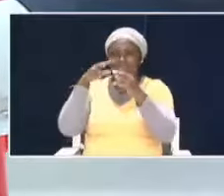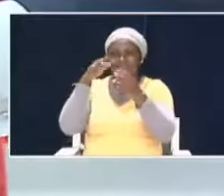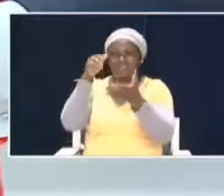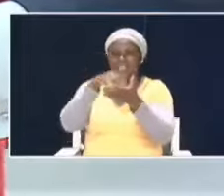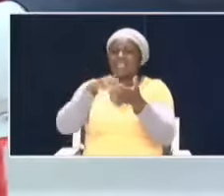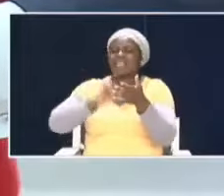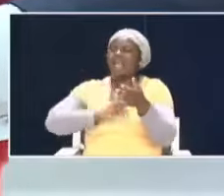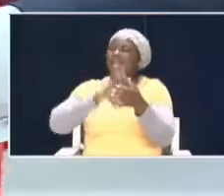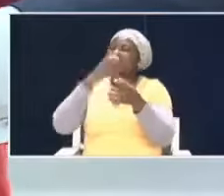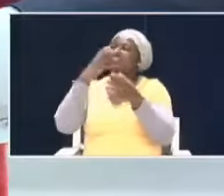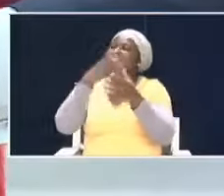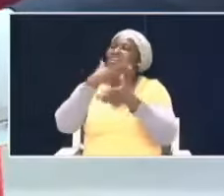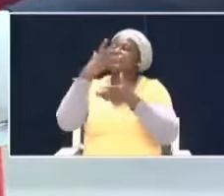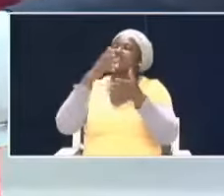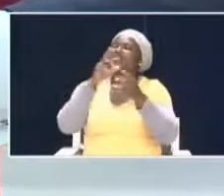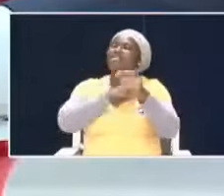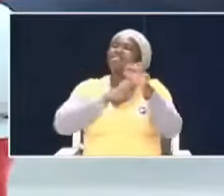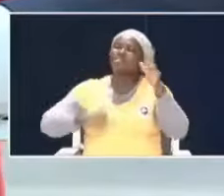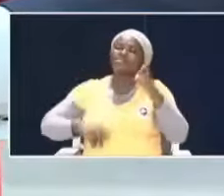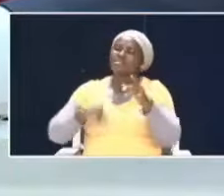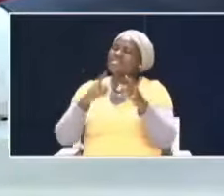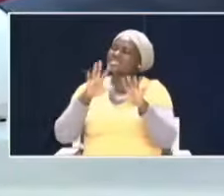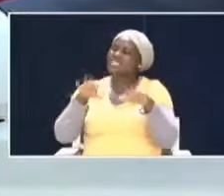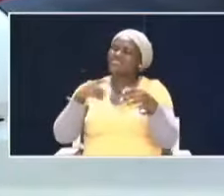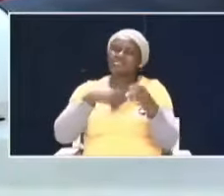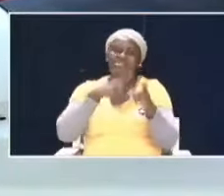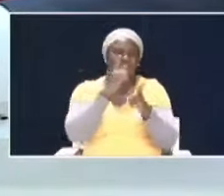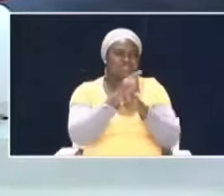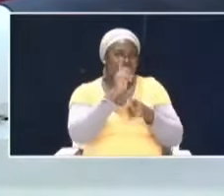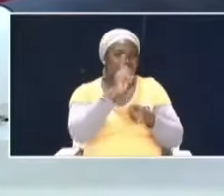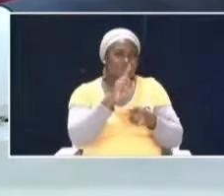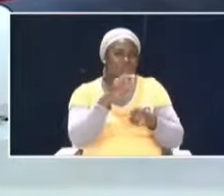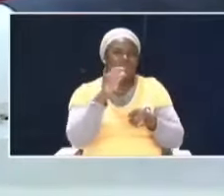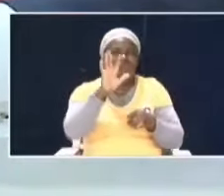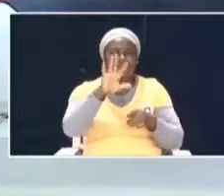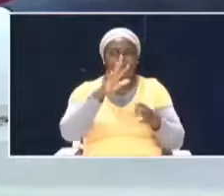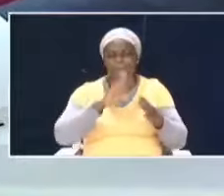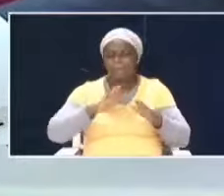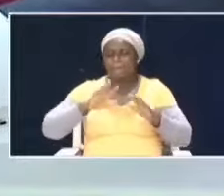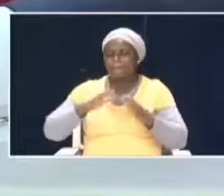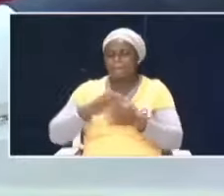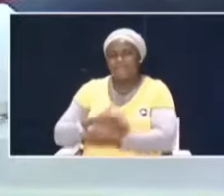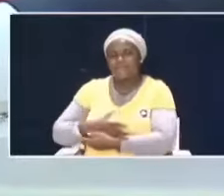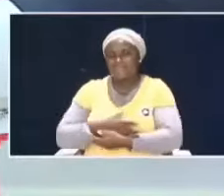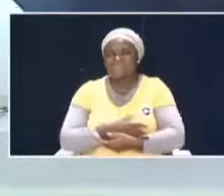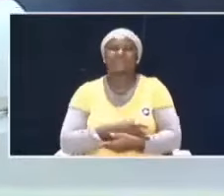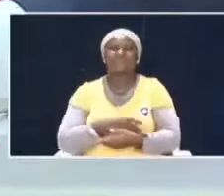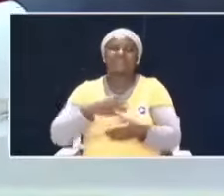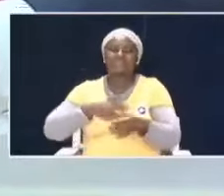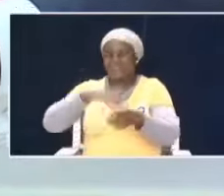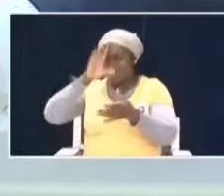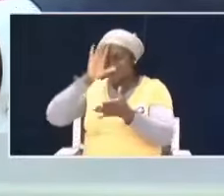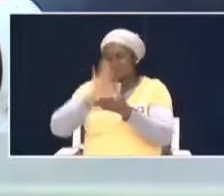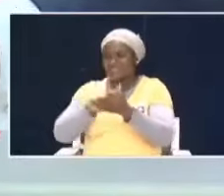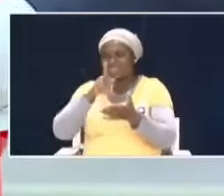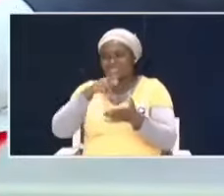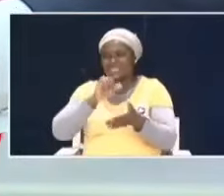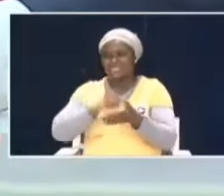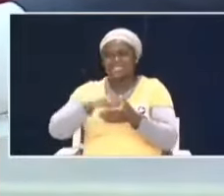just one of your babies. My husband said he's going to call the baby Tiny Nioluwa. That same